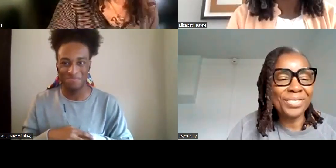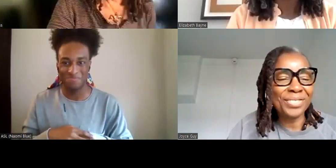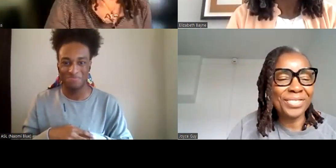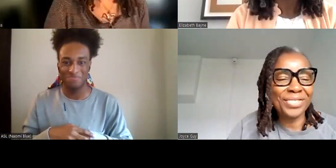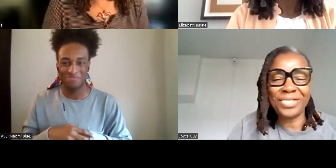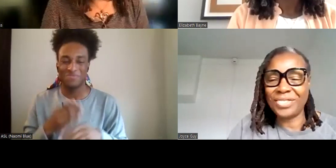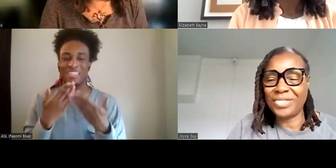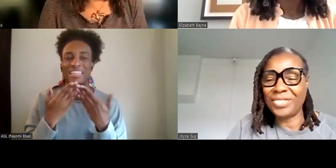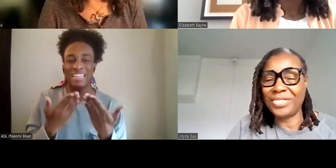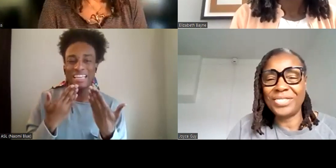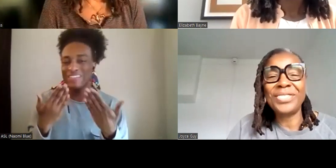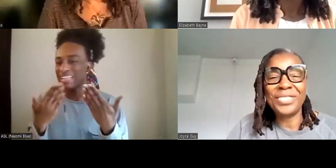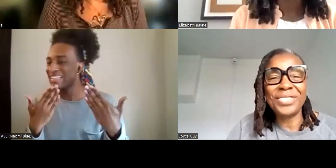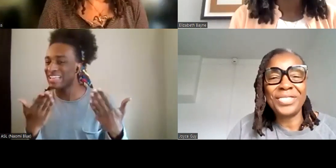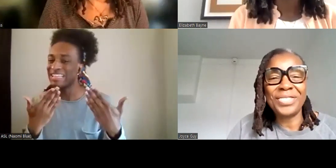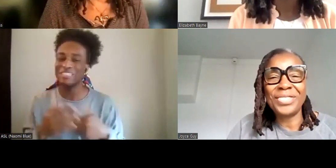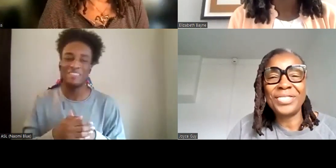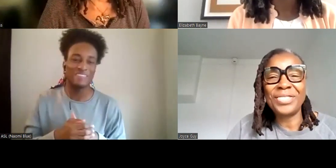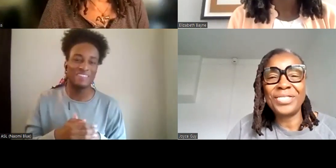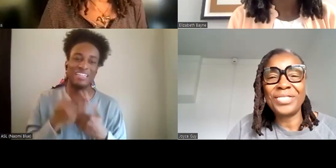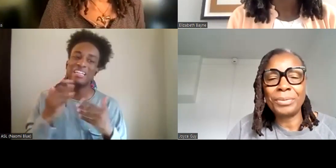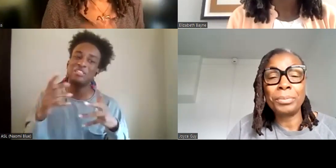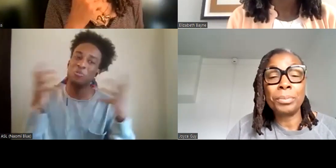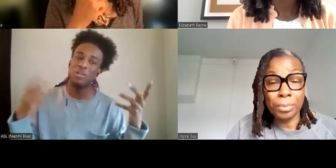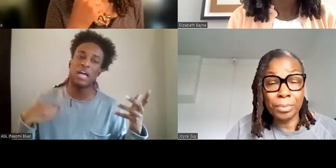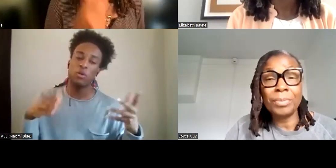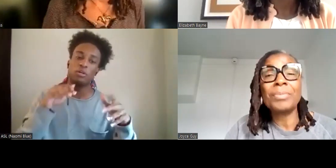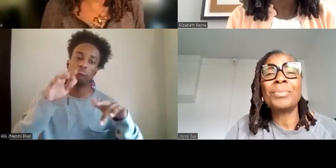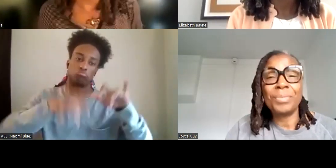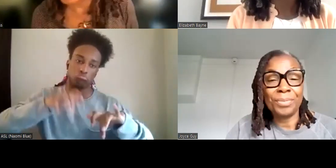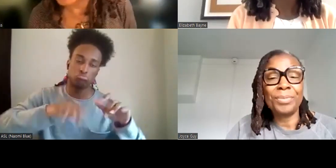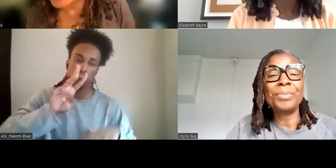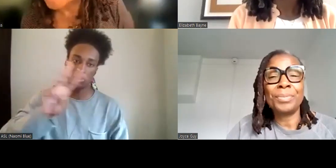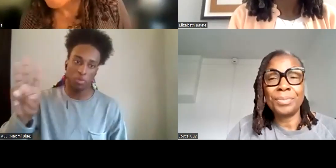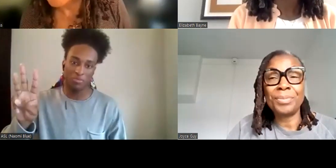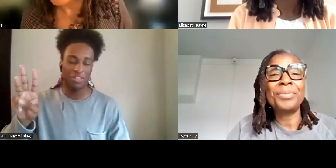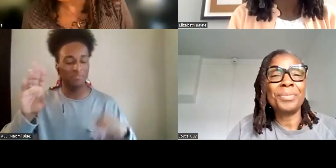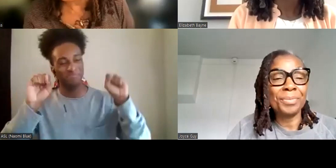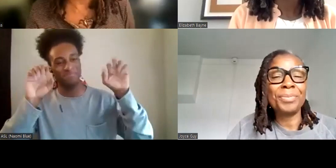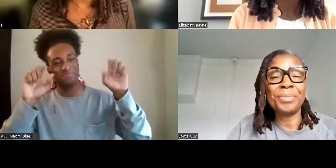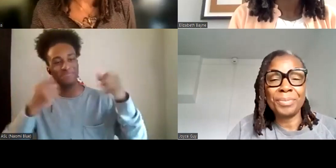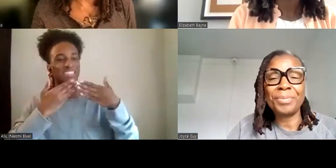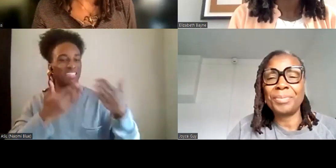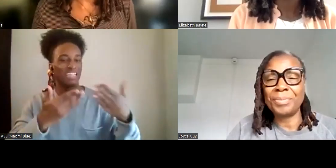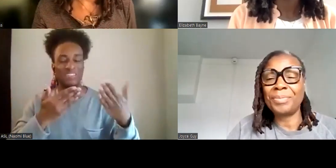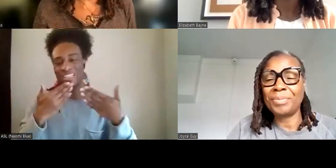Everybody. Bye-bye. Thank you so much. And I dropped our website into the chat. Fantastic. Thank you, Elizabeth. Thank you, June.